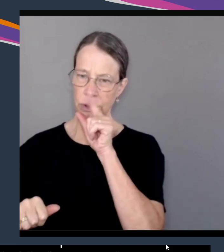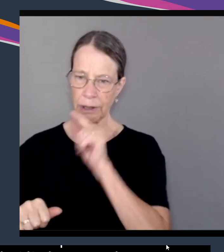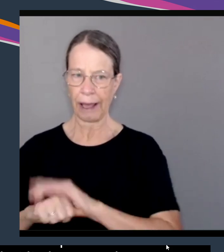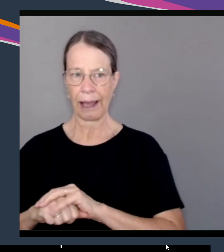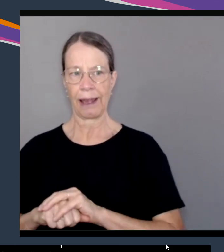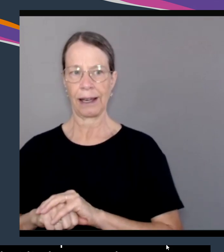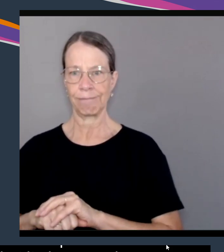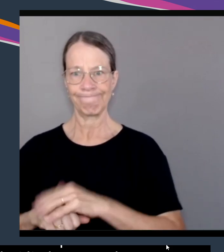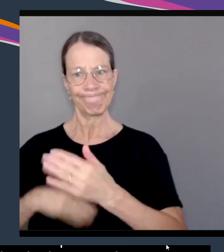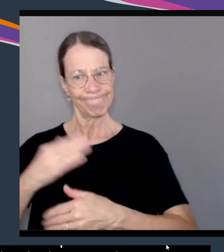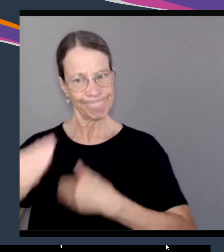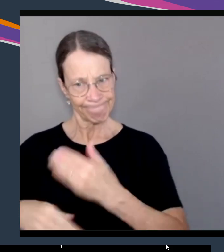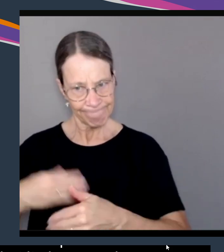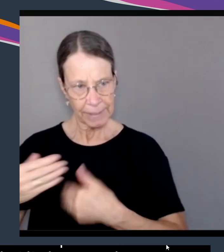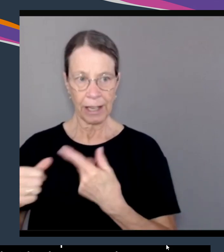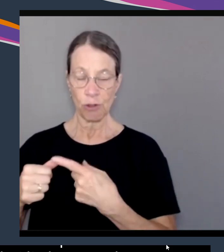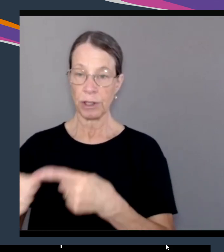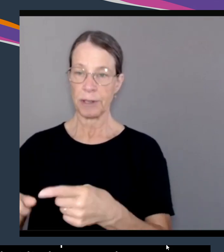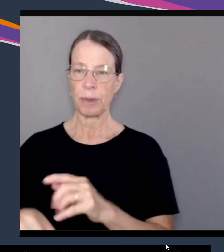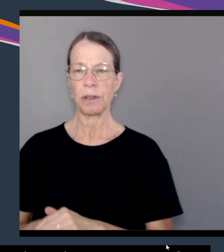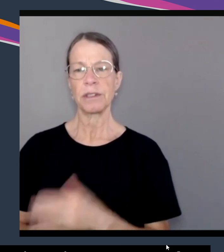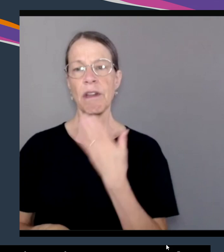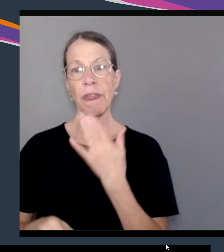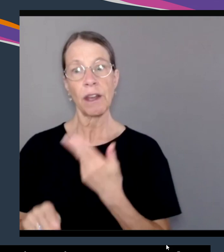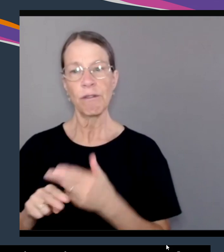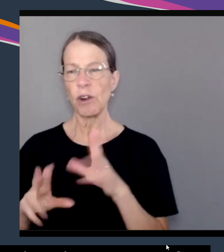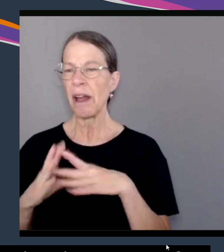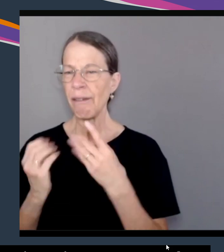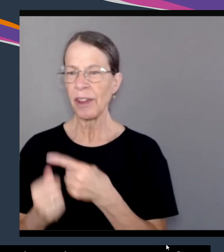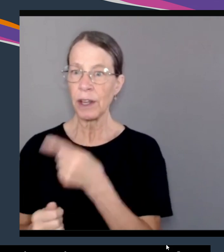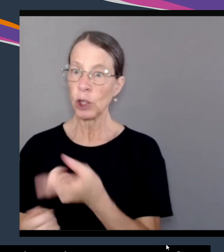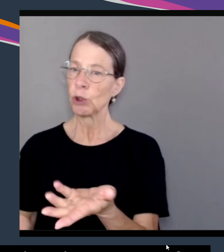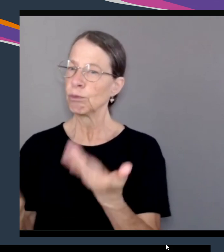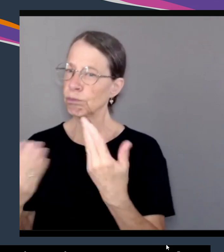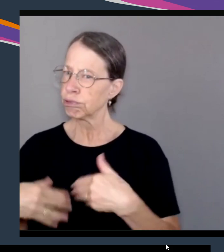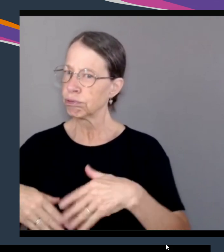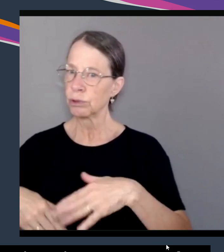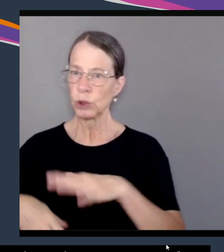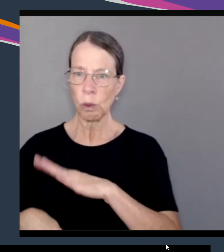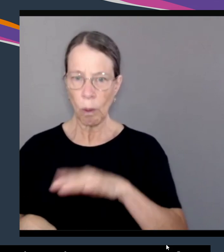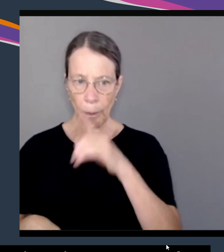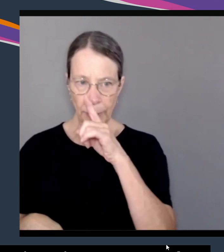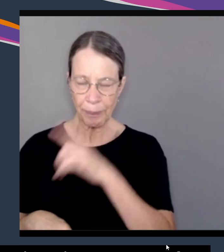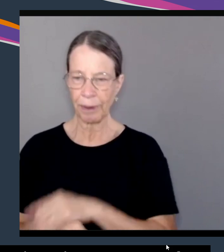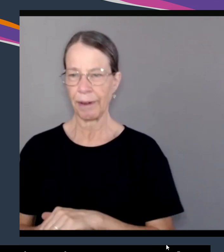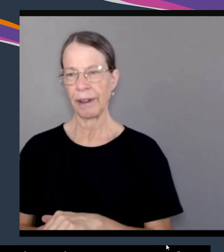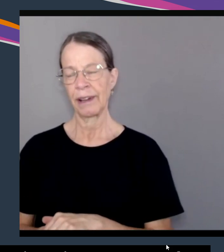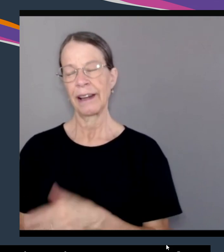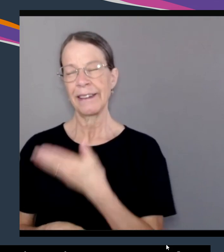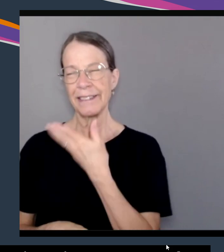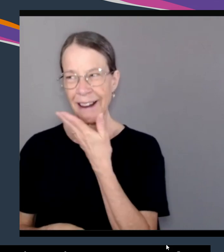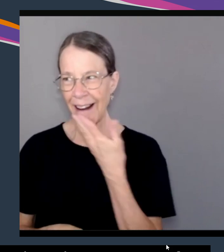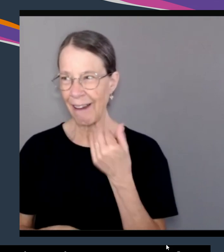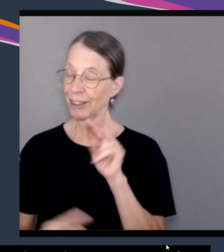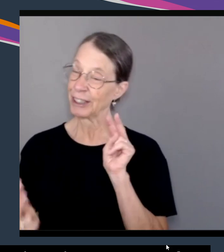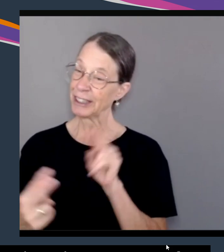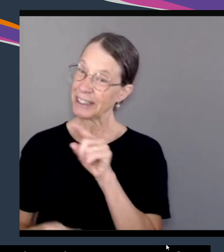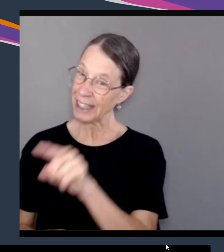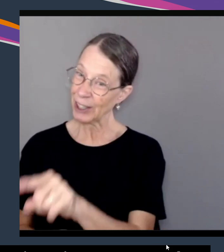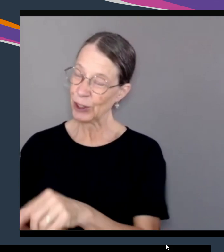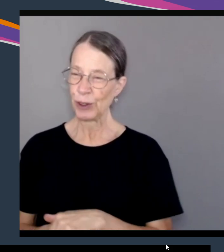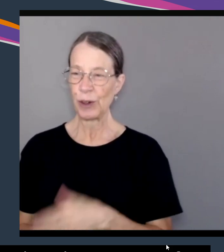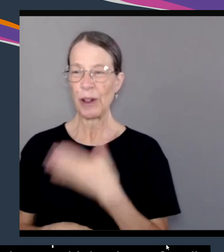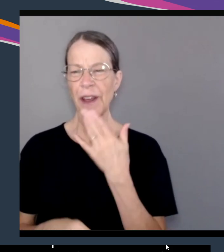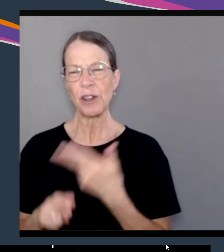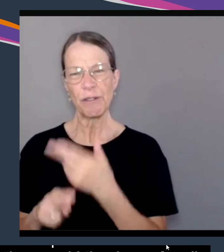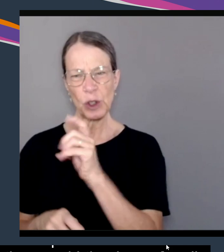you for all that you bring into every room. It's really lovely to see you here, and I thank you. I thank you for your acknowledgement of